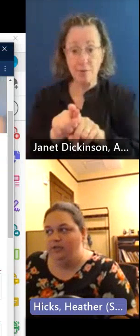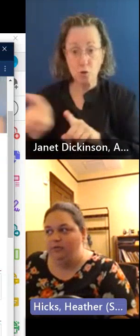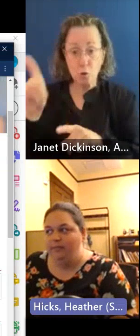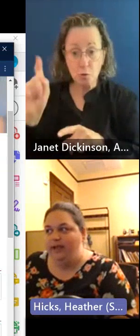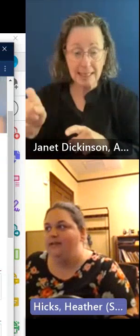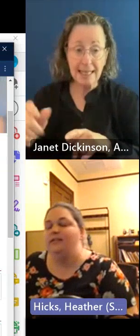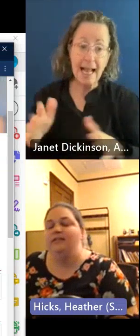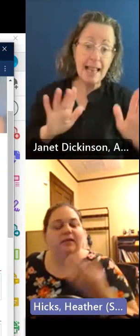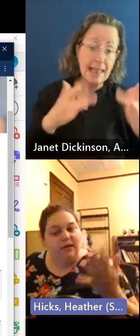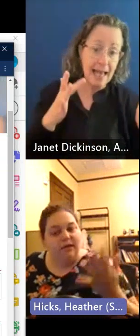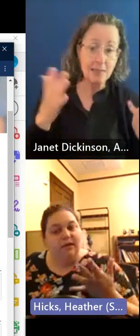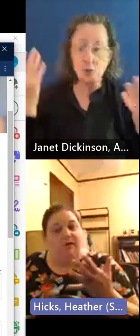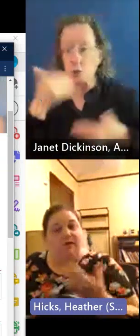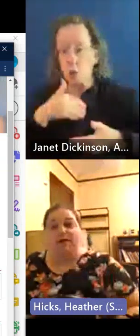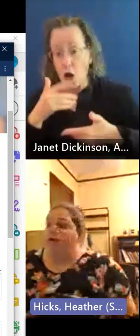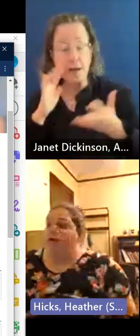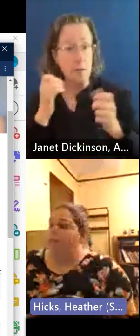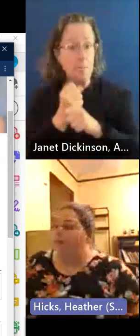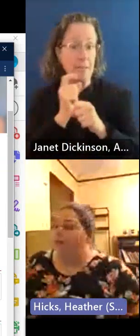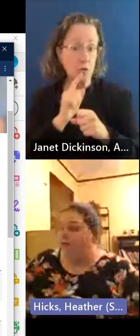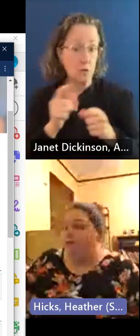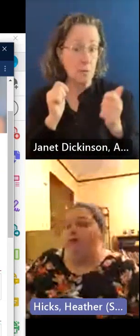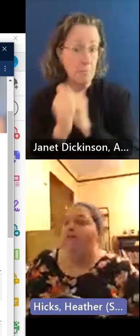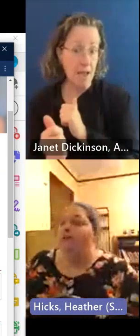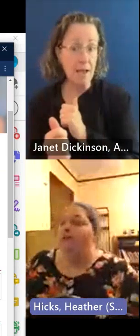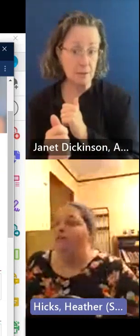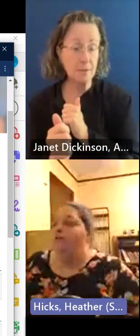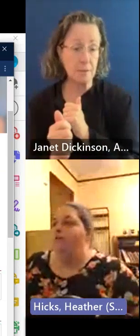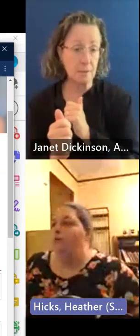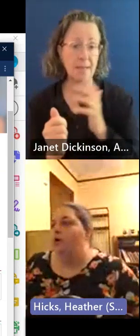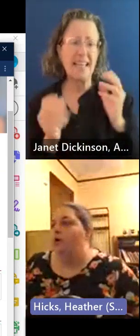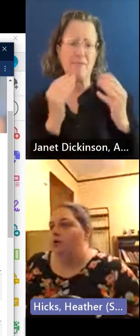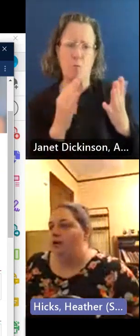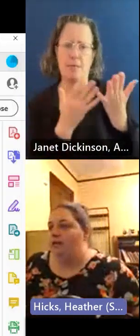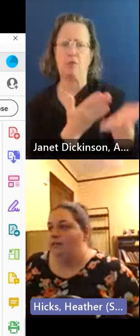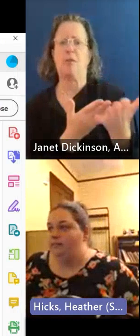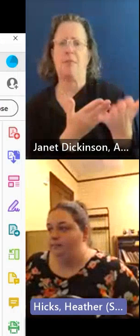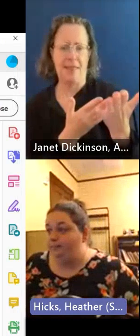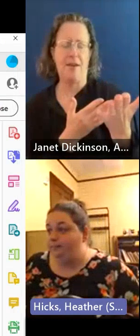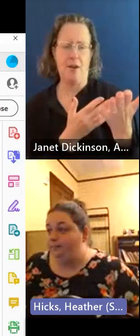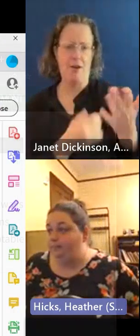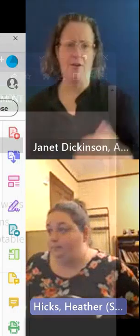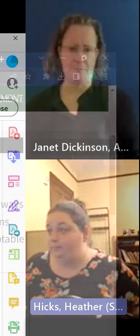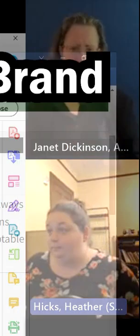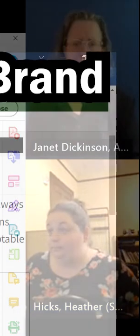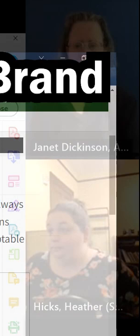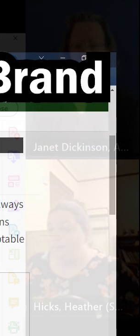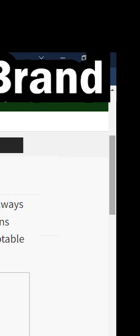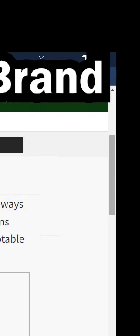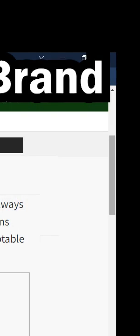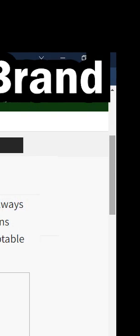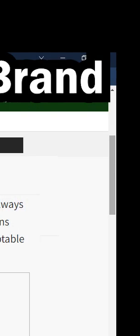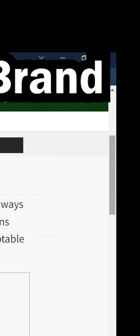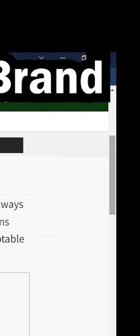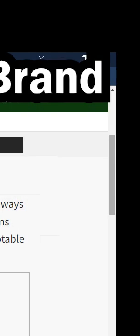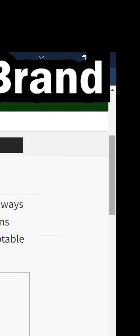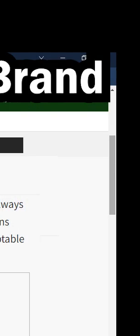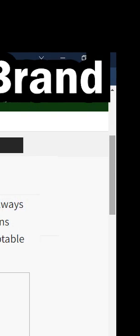darkness, to make sure it passes. There's information right there for you for contrast.